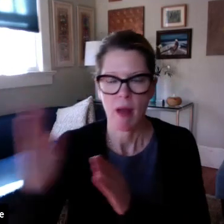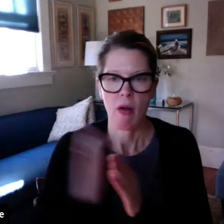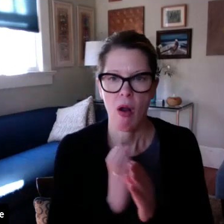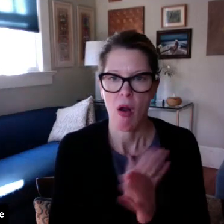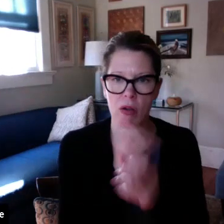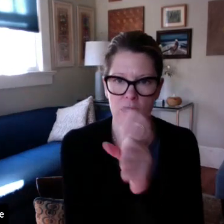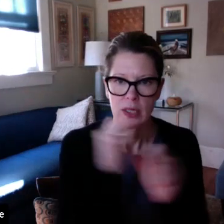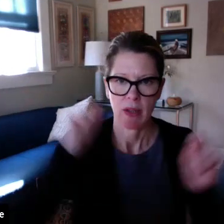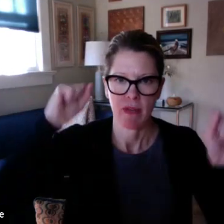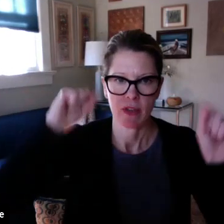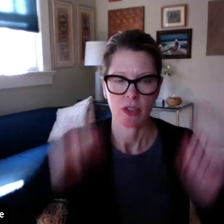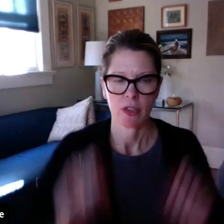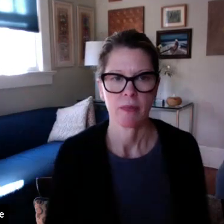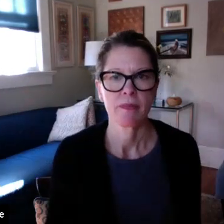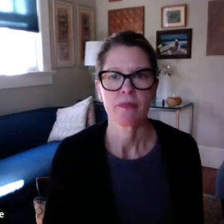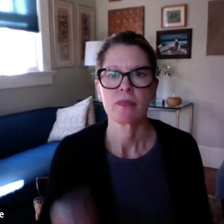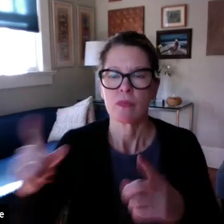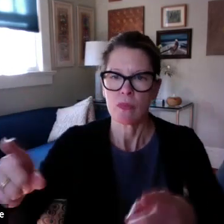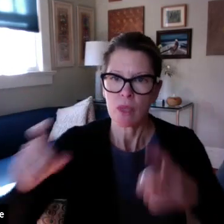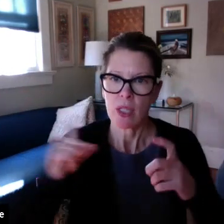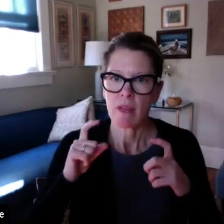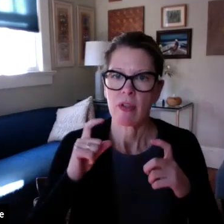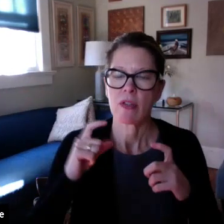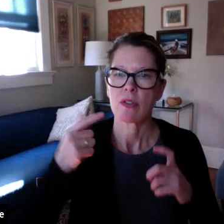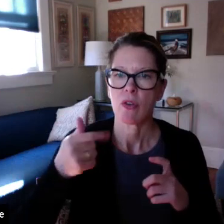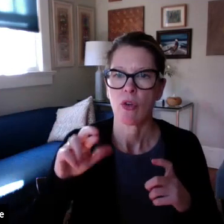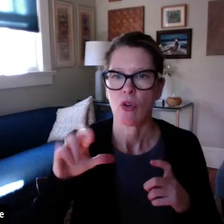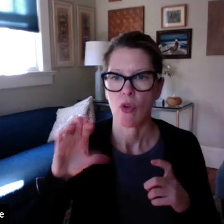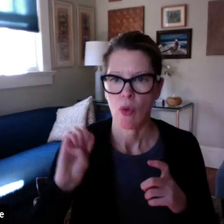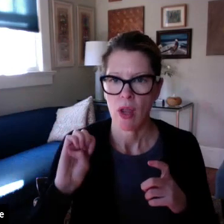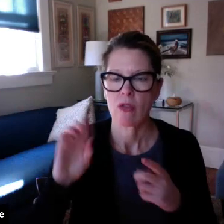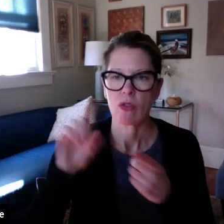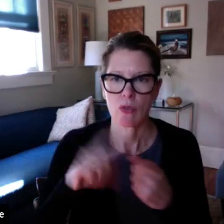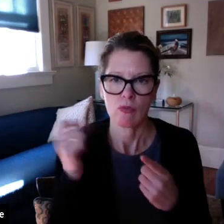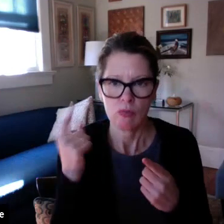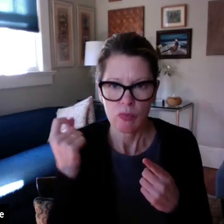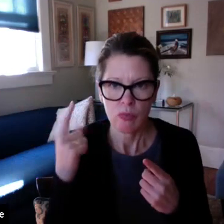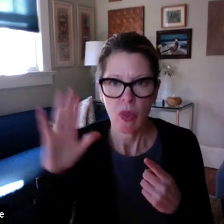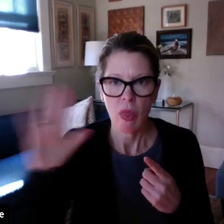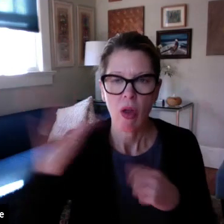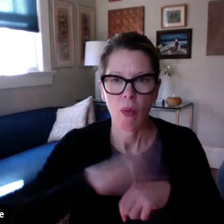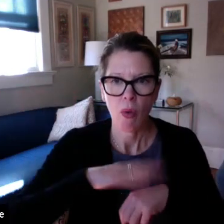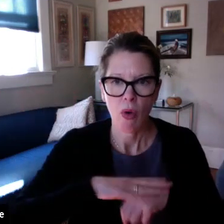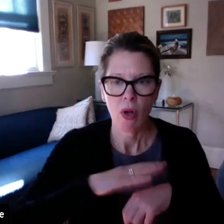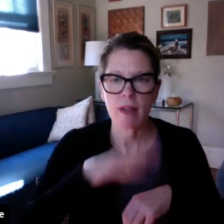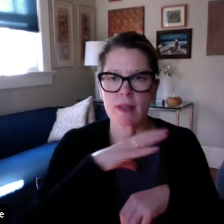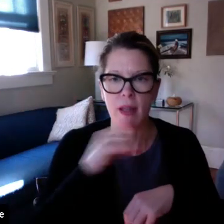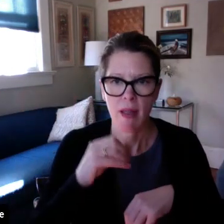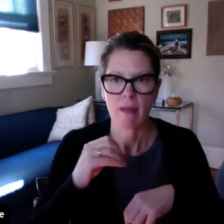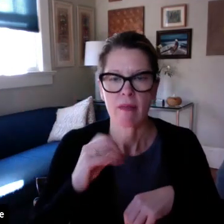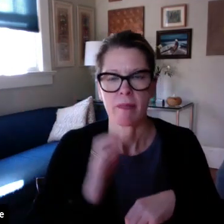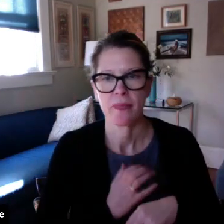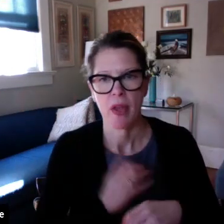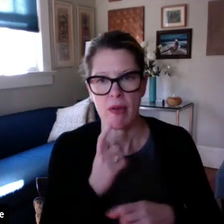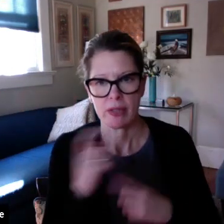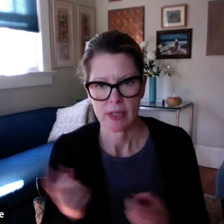salvation, give us grace to heed their warnings and forsake our sins, that we may greet with